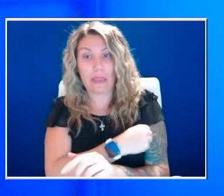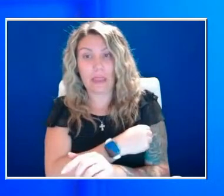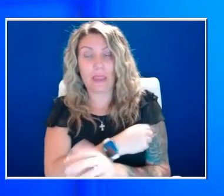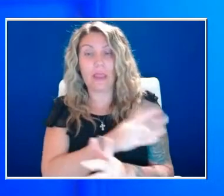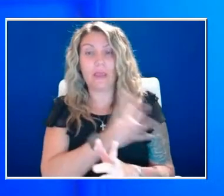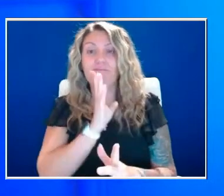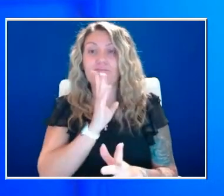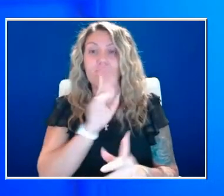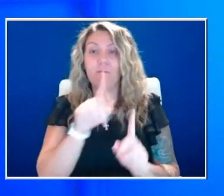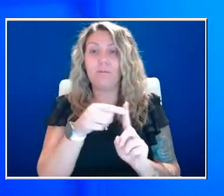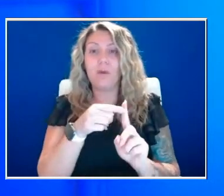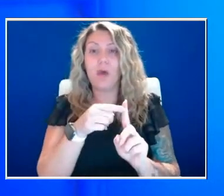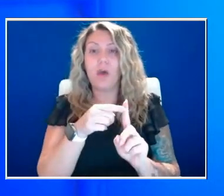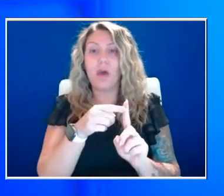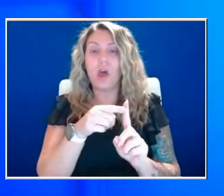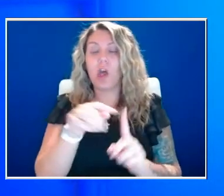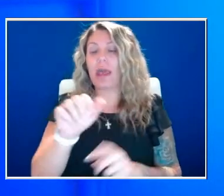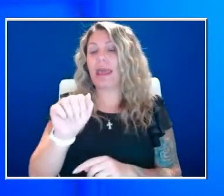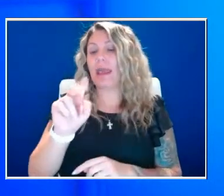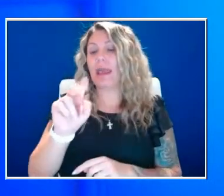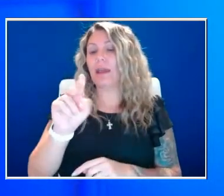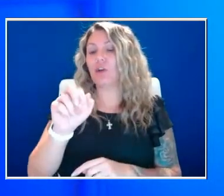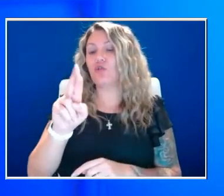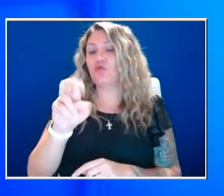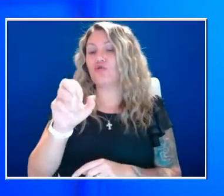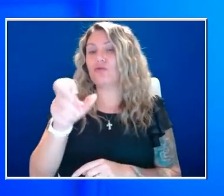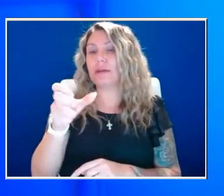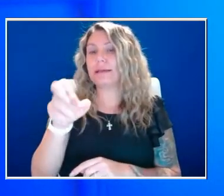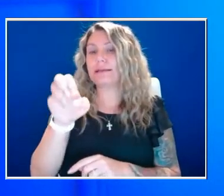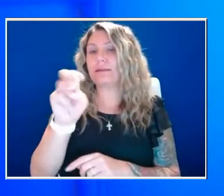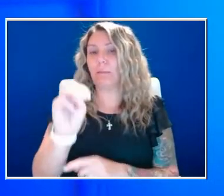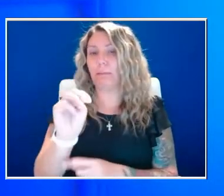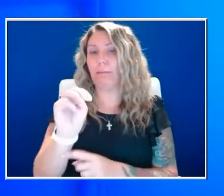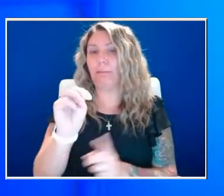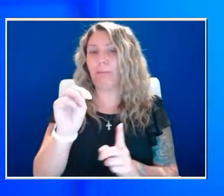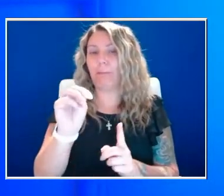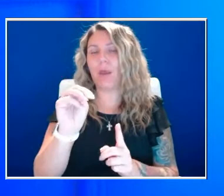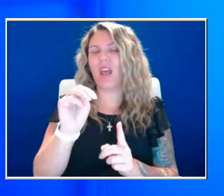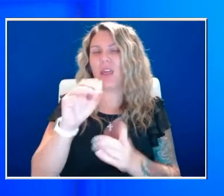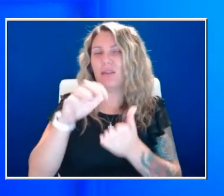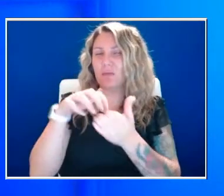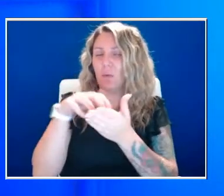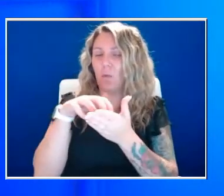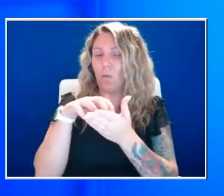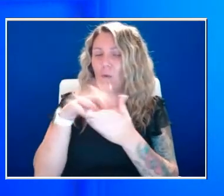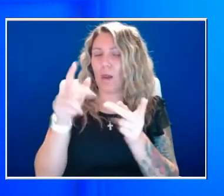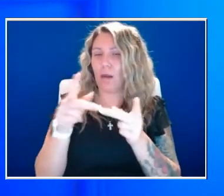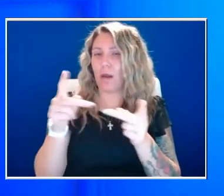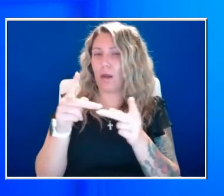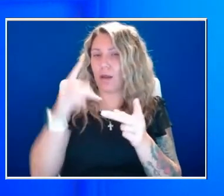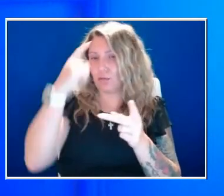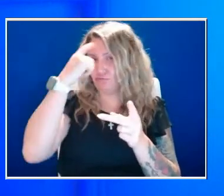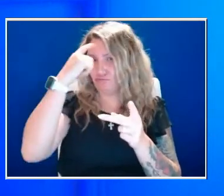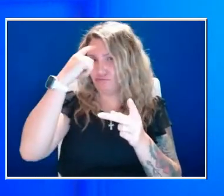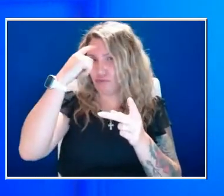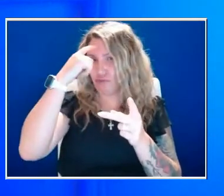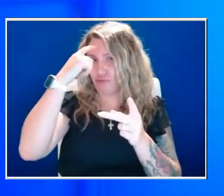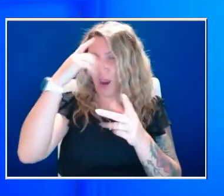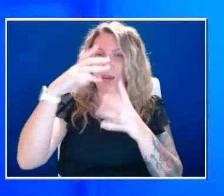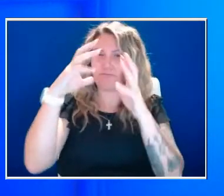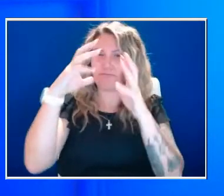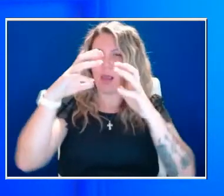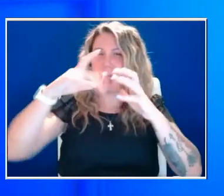aneurysm, and it turns out she has a weak spot on the vein that's draining the blood out of this tangle, this